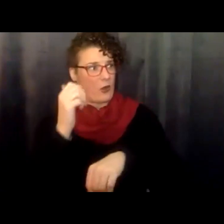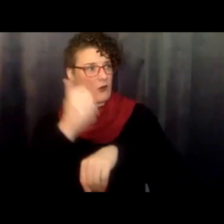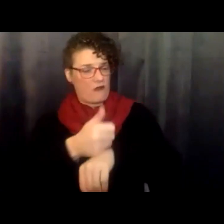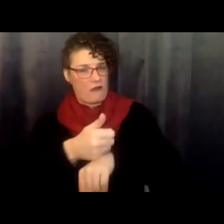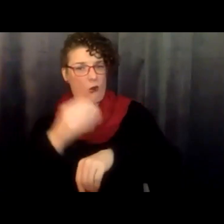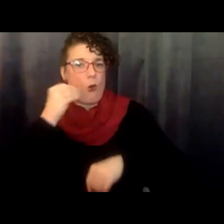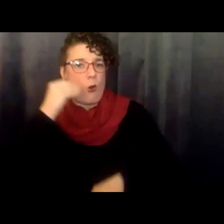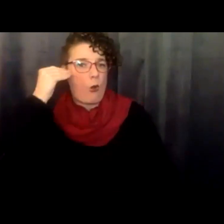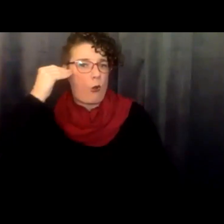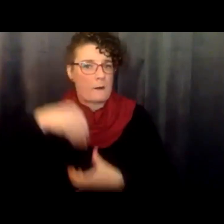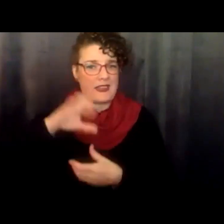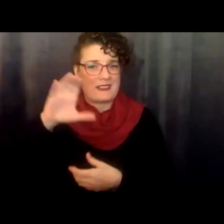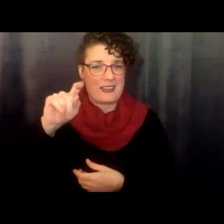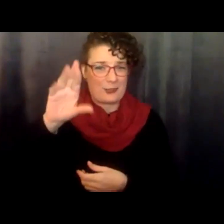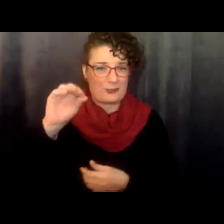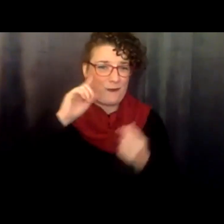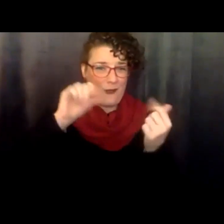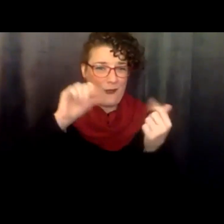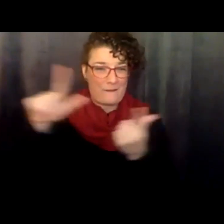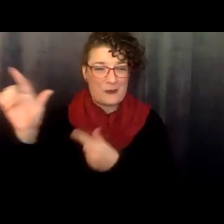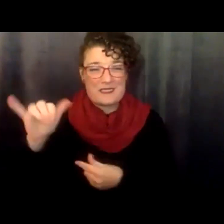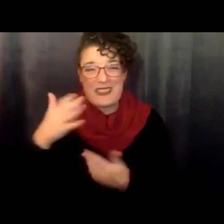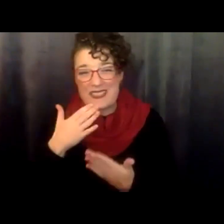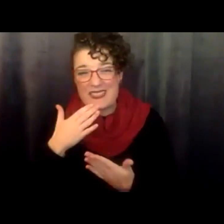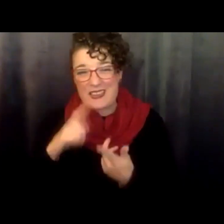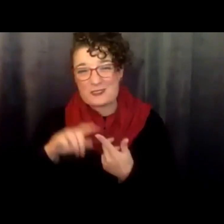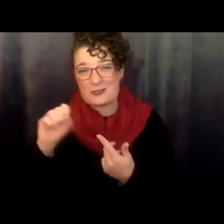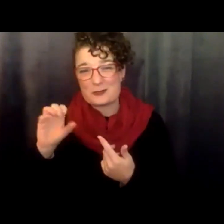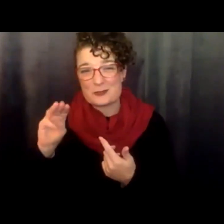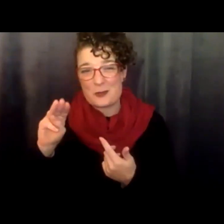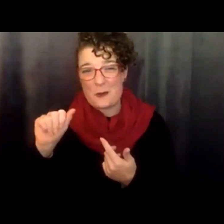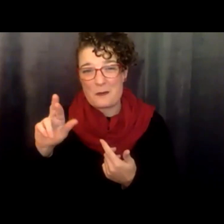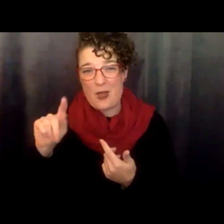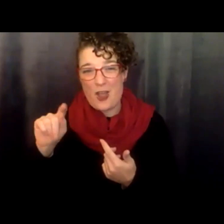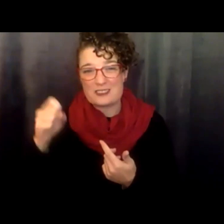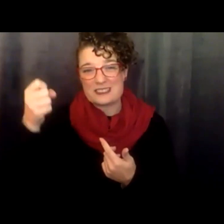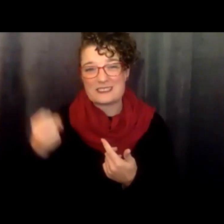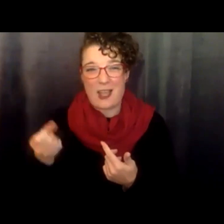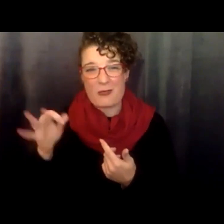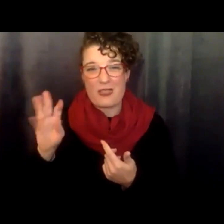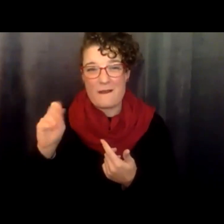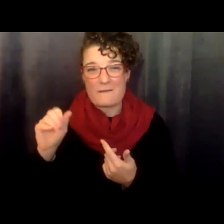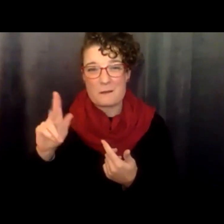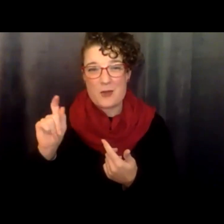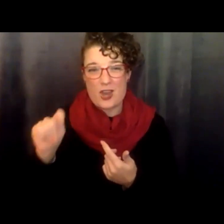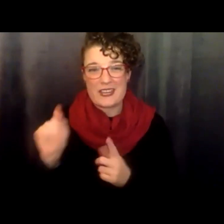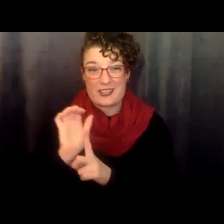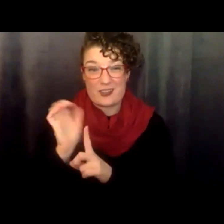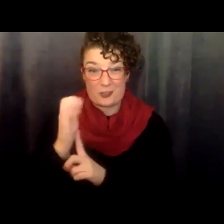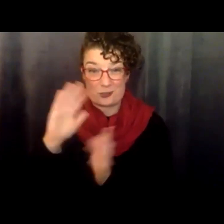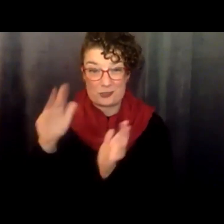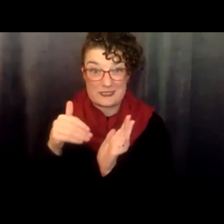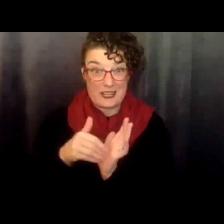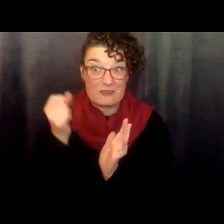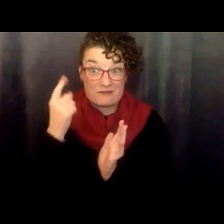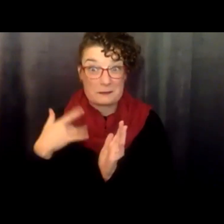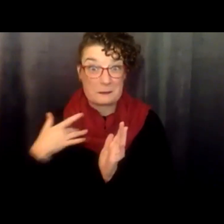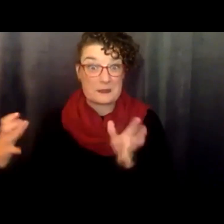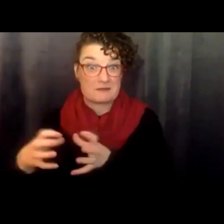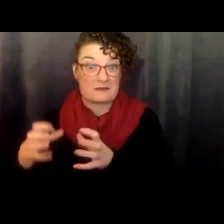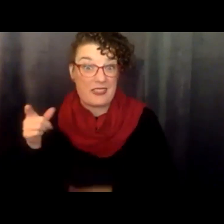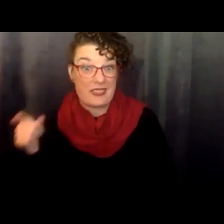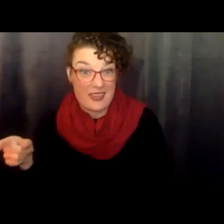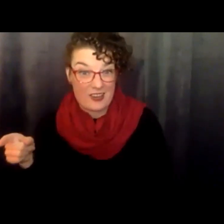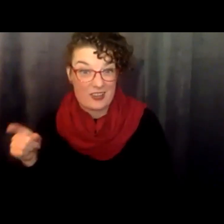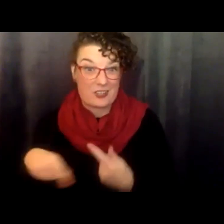everyone. I want to thank SOMARTS, the South of Market Cultural Center, which is where we usually meet